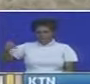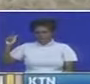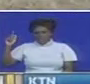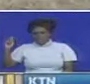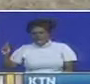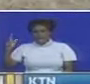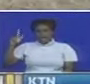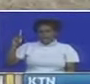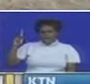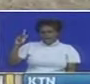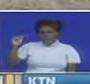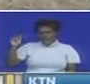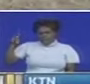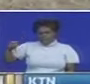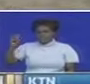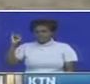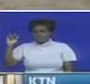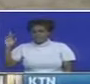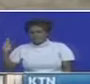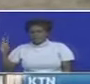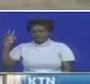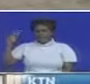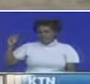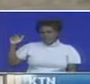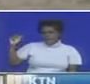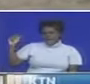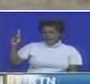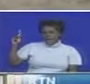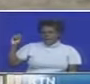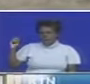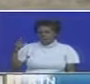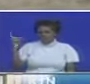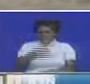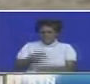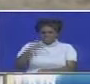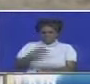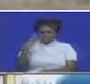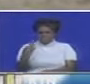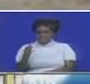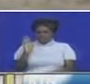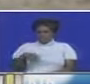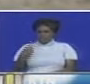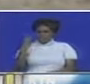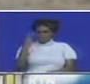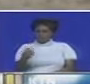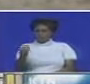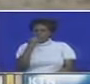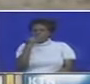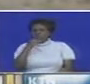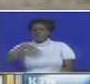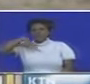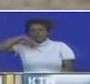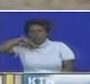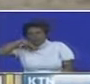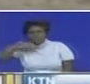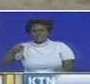Kaptir, Lokichar, Lorogon, and Nakwamoru. 3 days ago, two elderly women were caught feasting on dog's meat